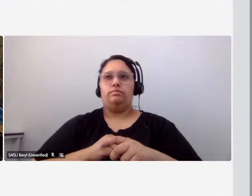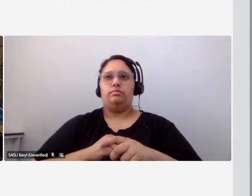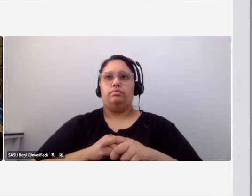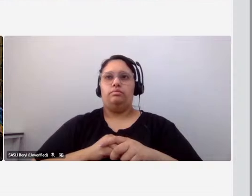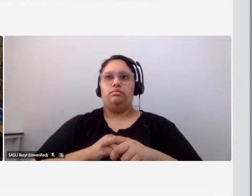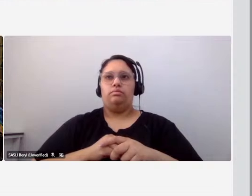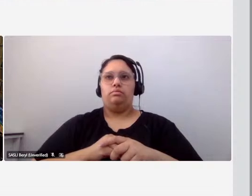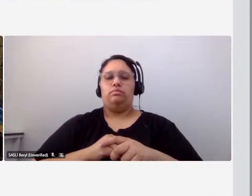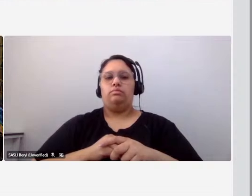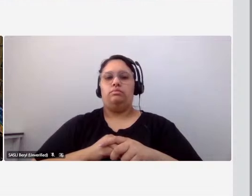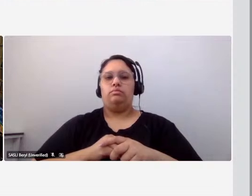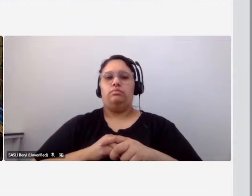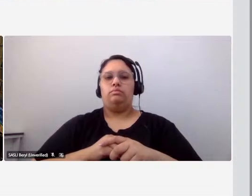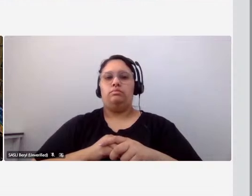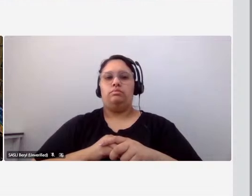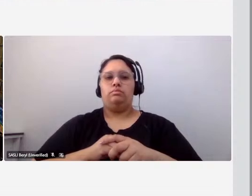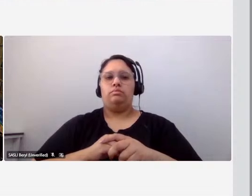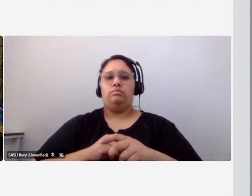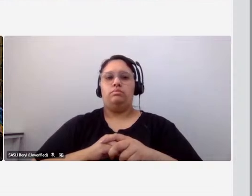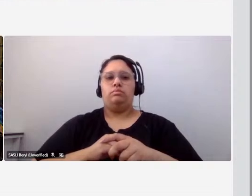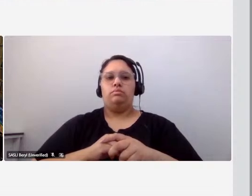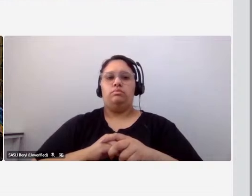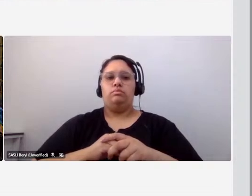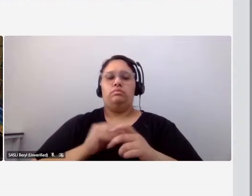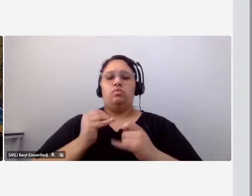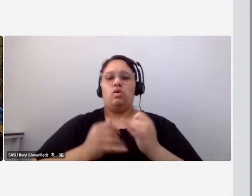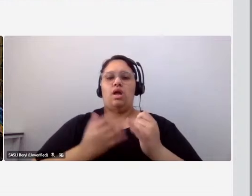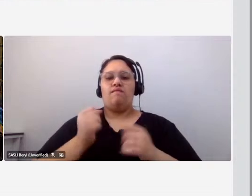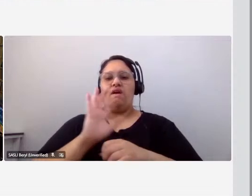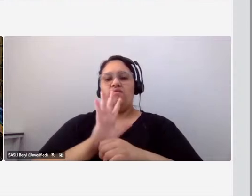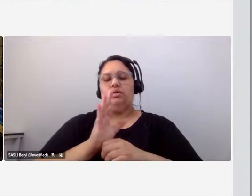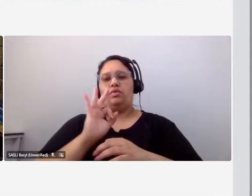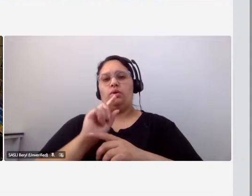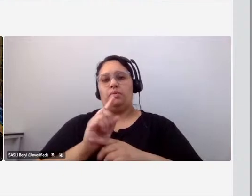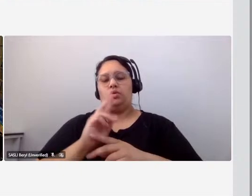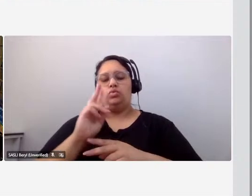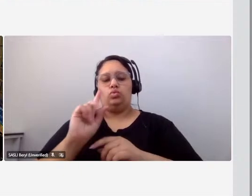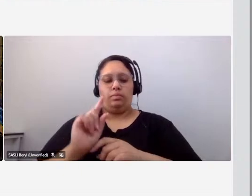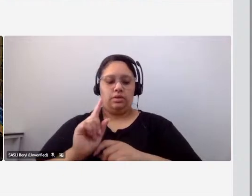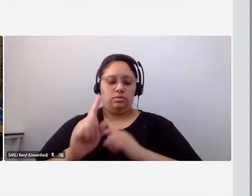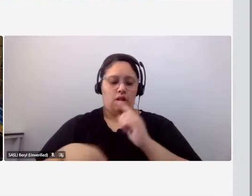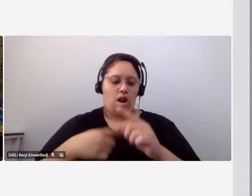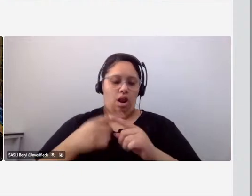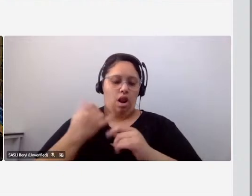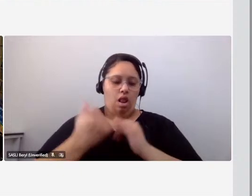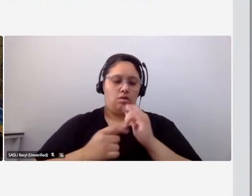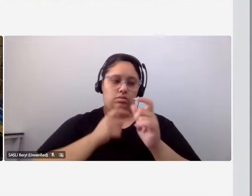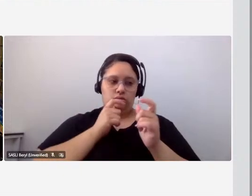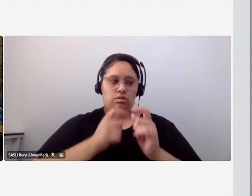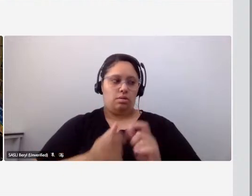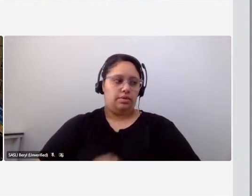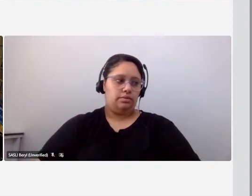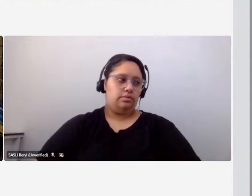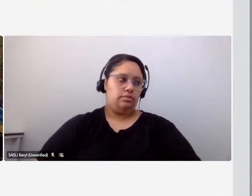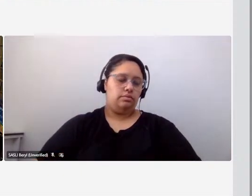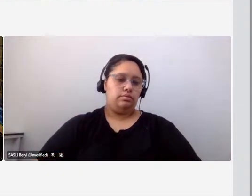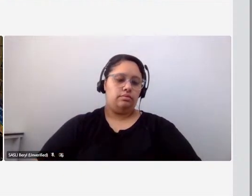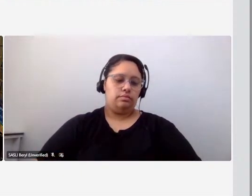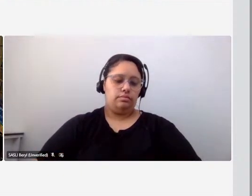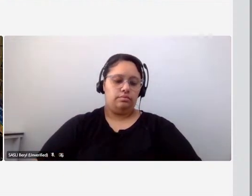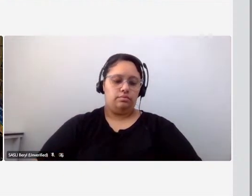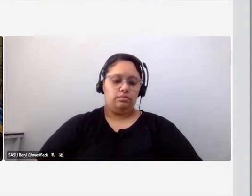Right. Last, as we said, we'll have 5 minutes, 3 minutes, and then 2 minutes for any last comments. Any last